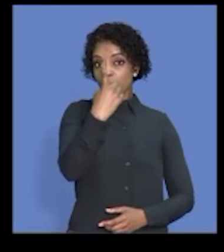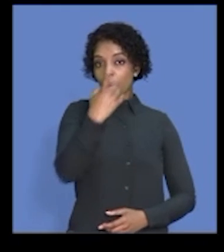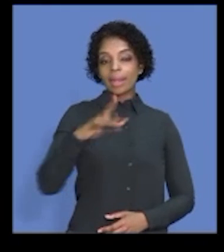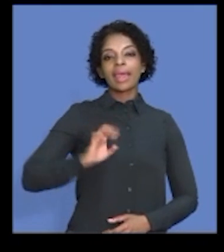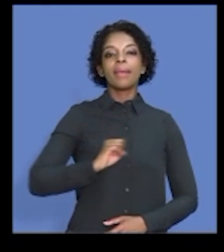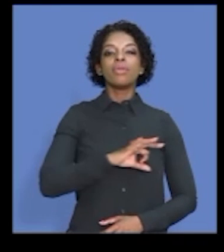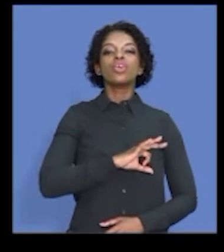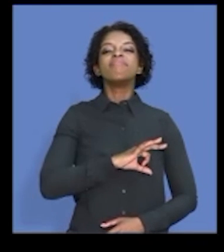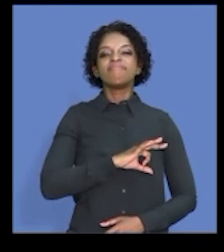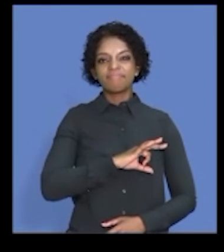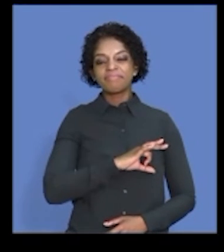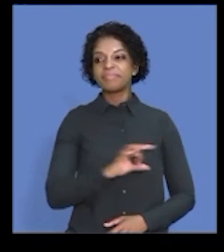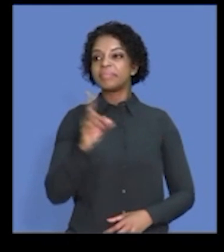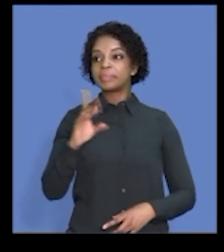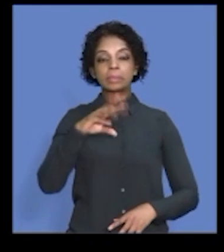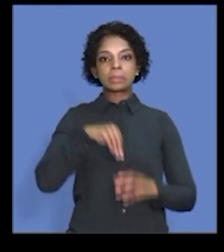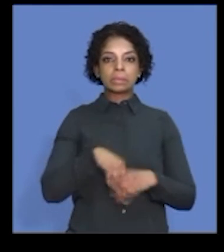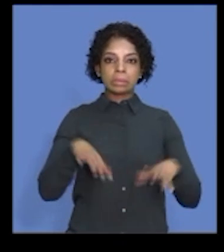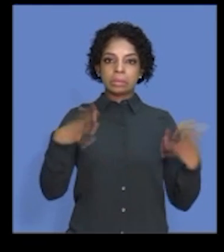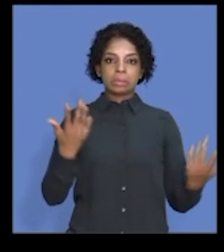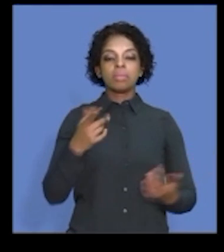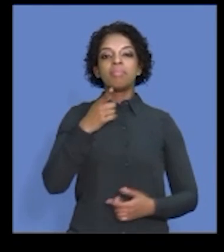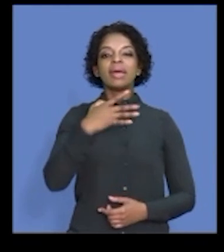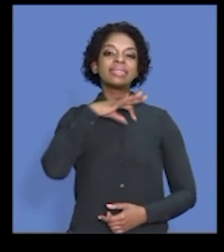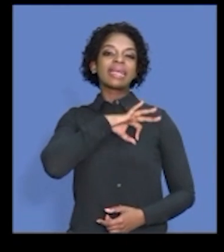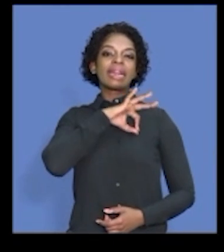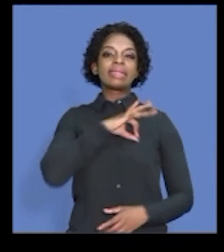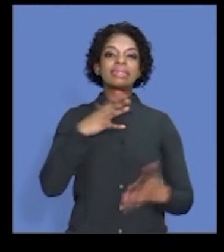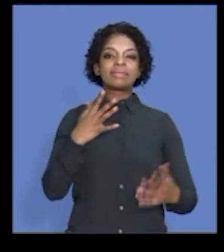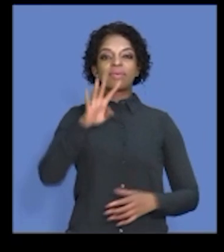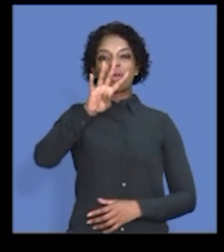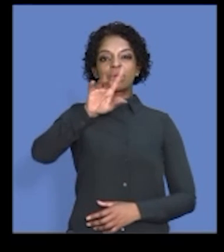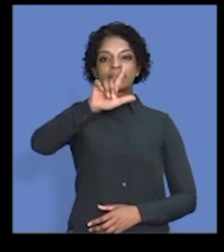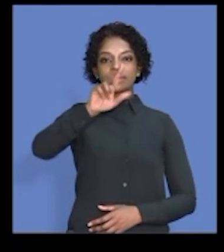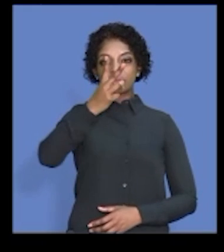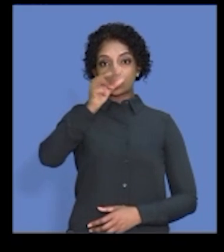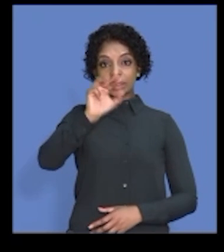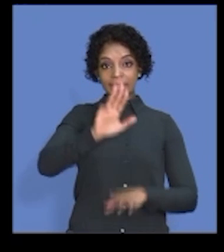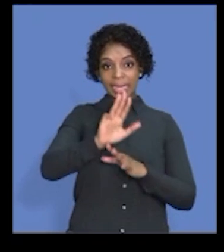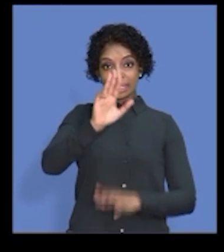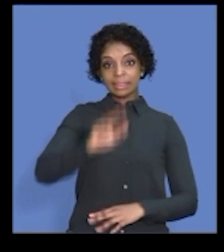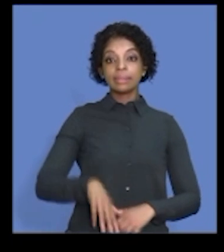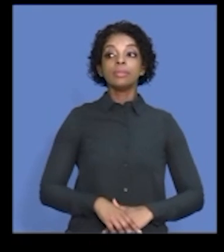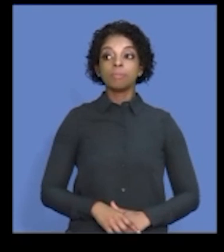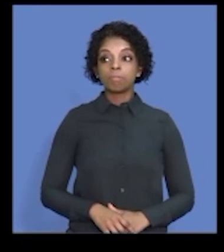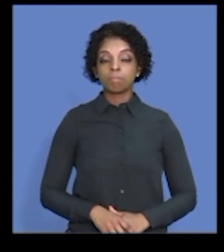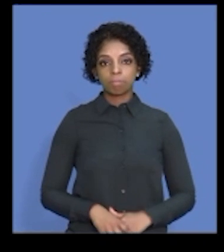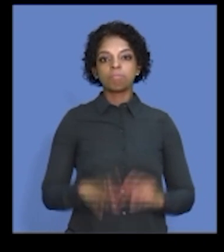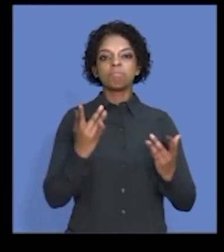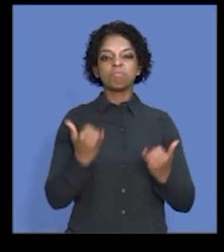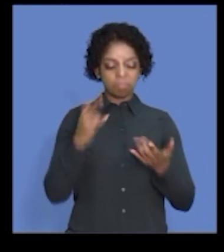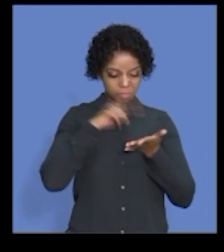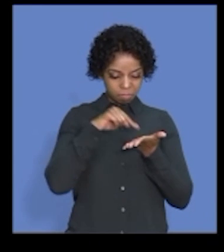omitted, left out from the salaries for December 2019. So we have to do the necessary